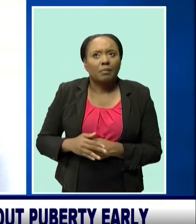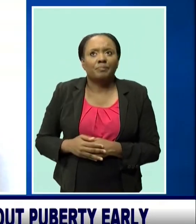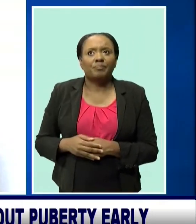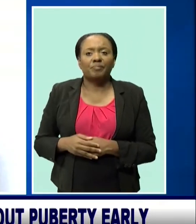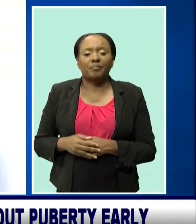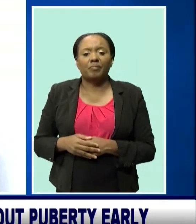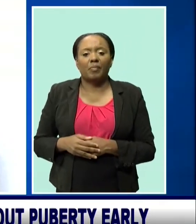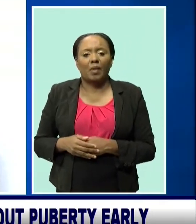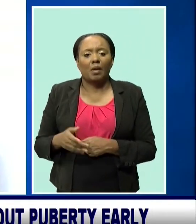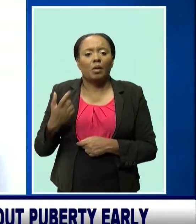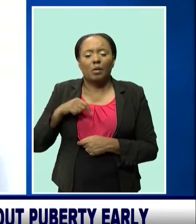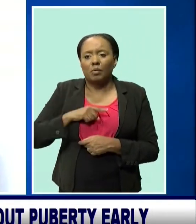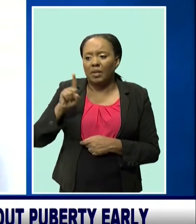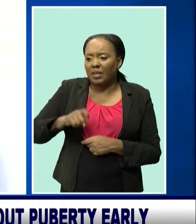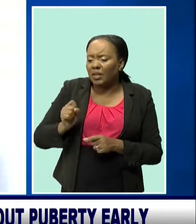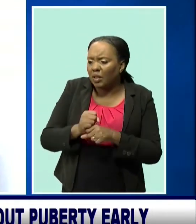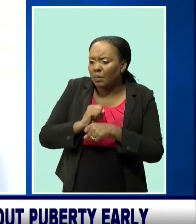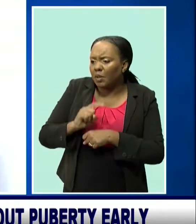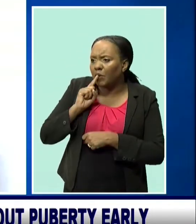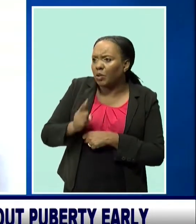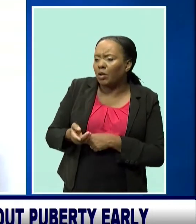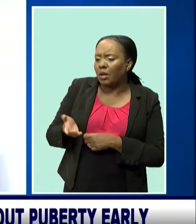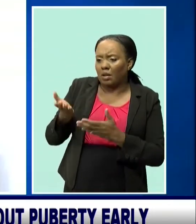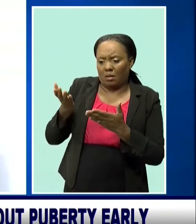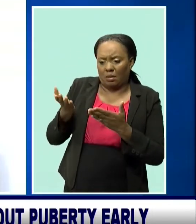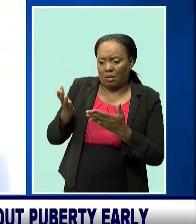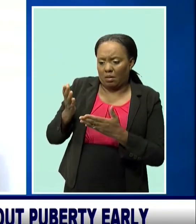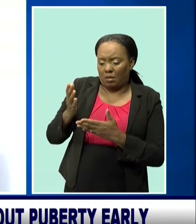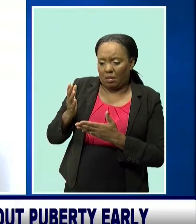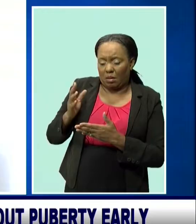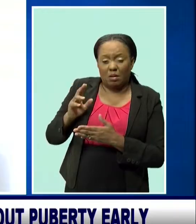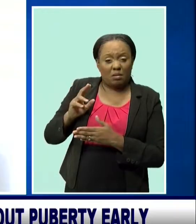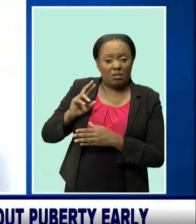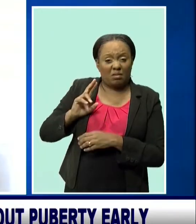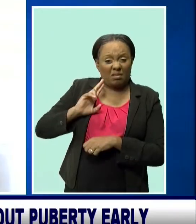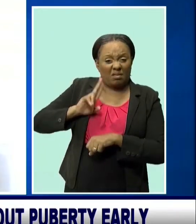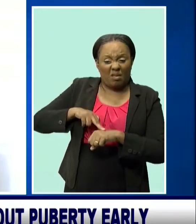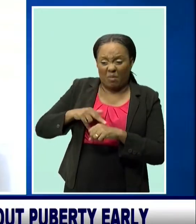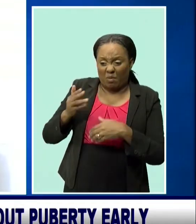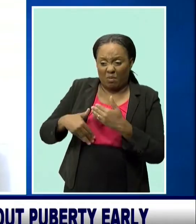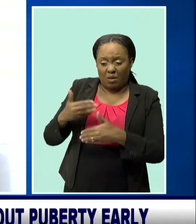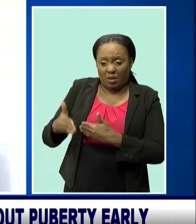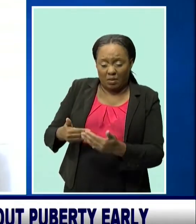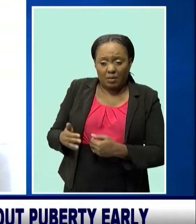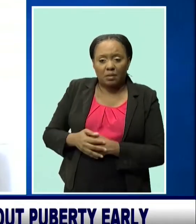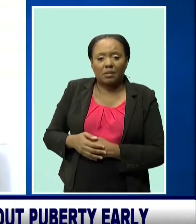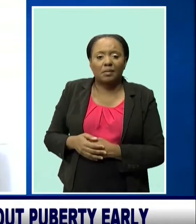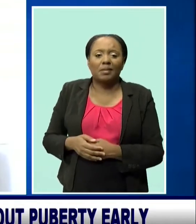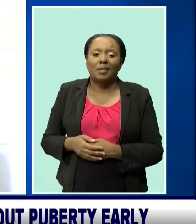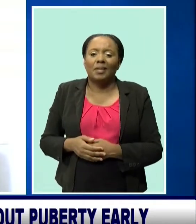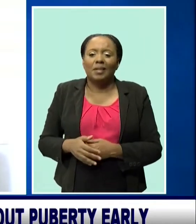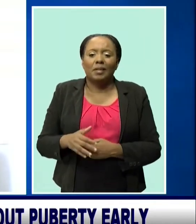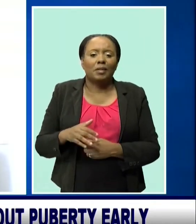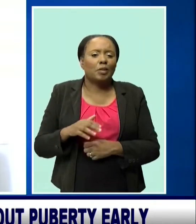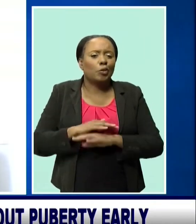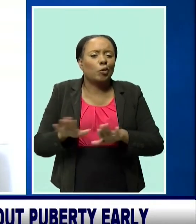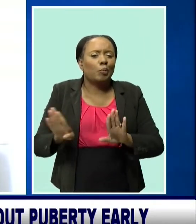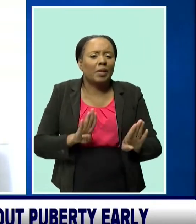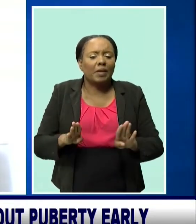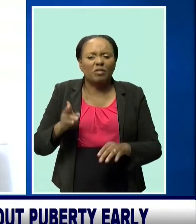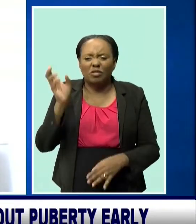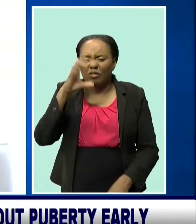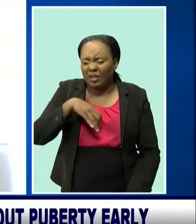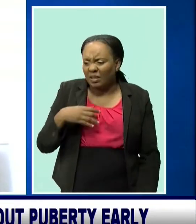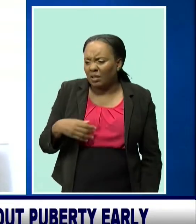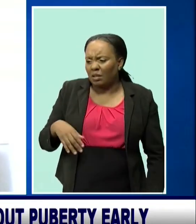as decriminalize puberty. In other words, it's a normal process. Don't act as if it's a strange thing and you suddenly start talking